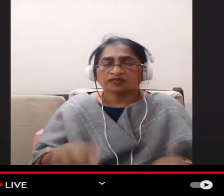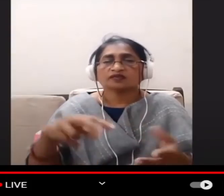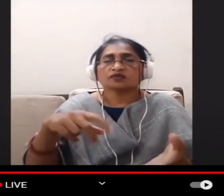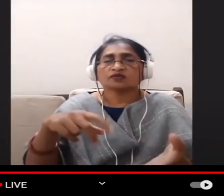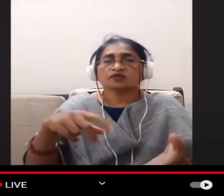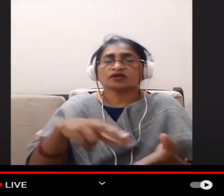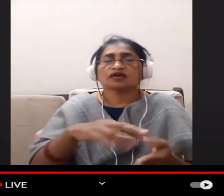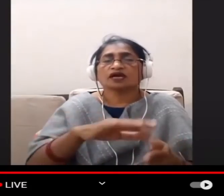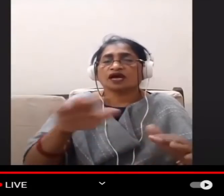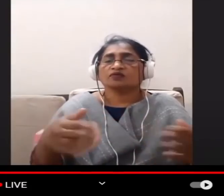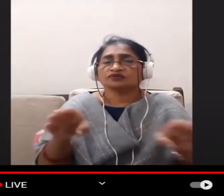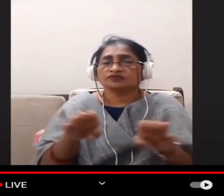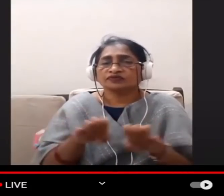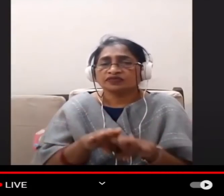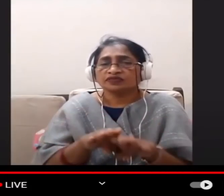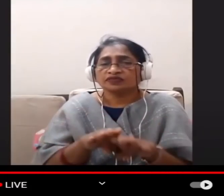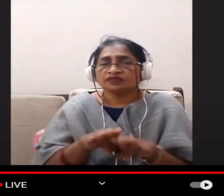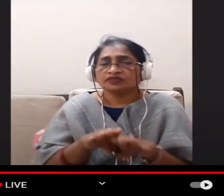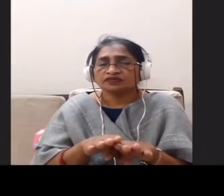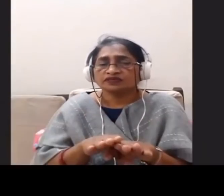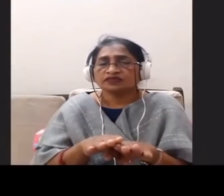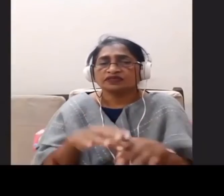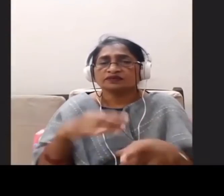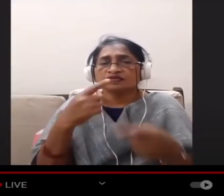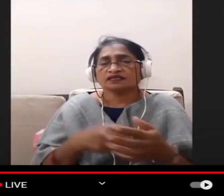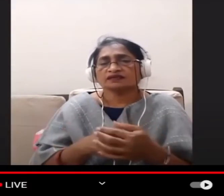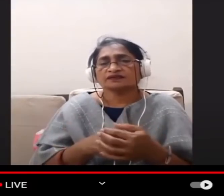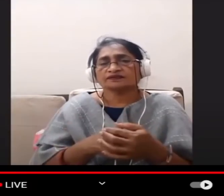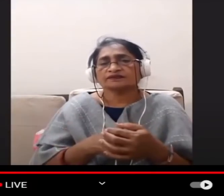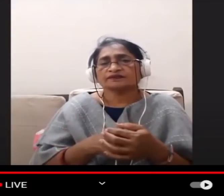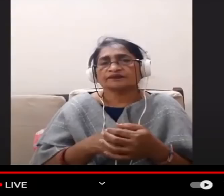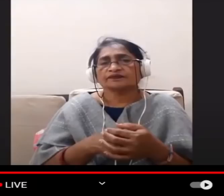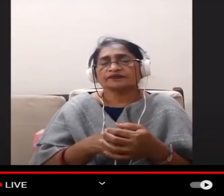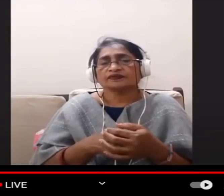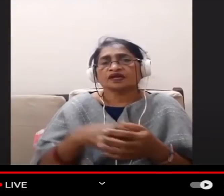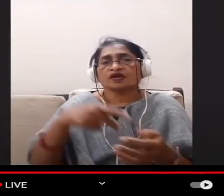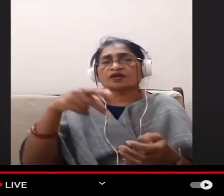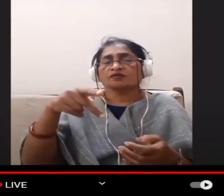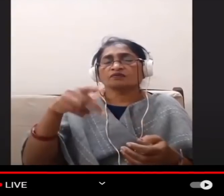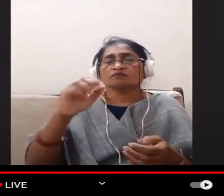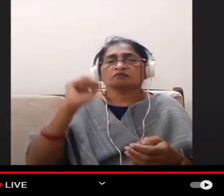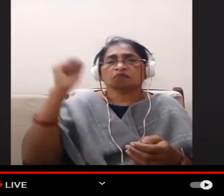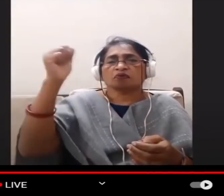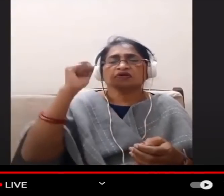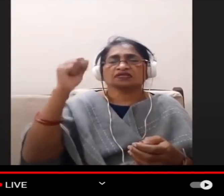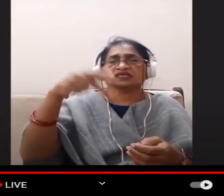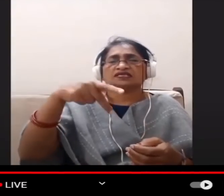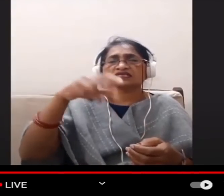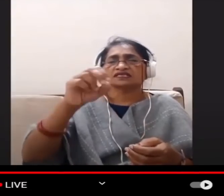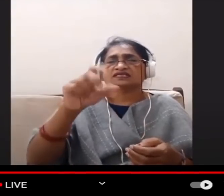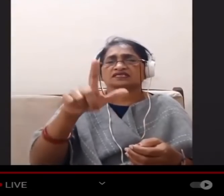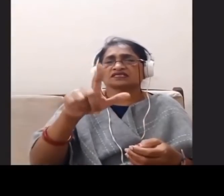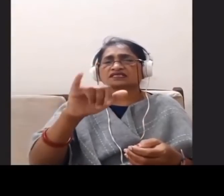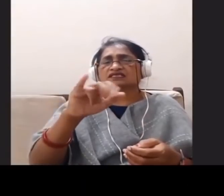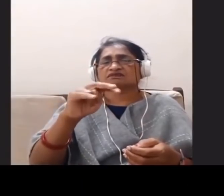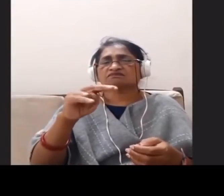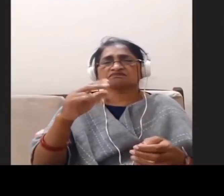end by saying that politics is very critical in deconstructing the